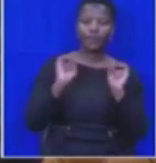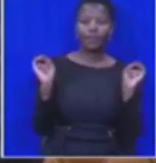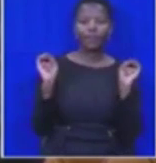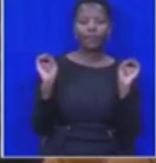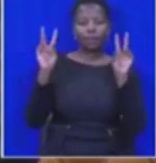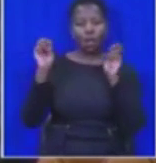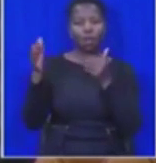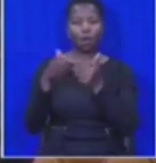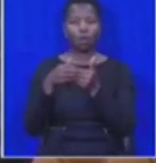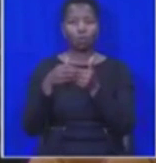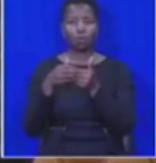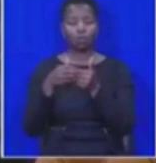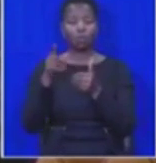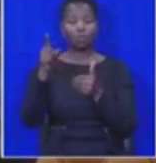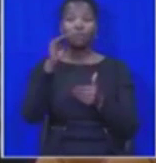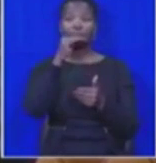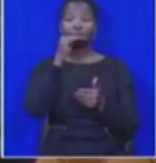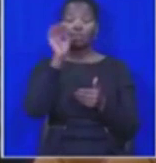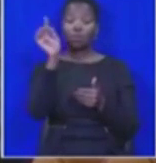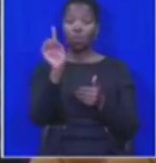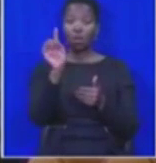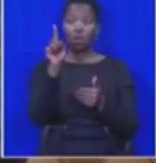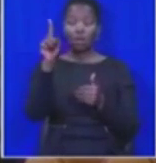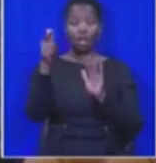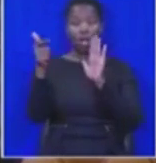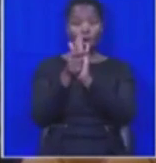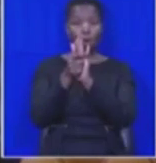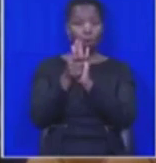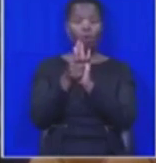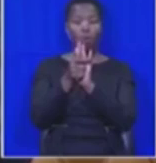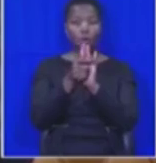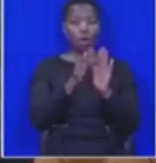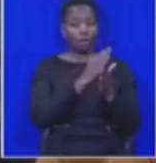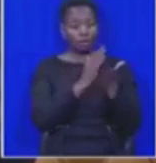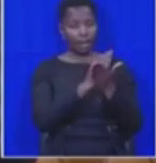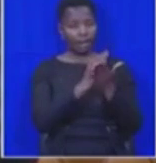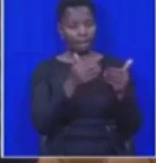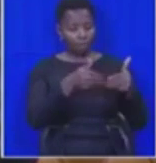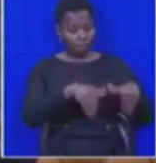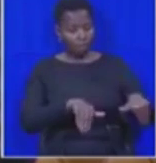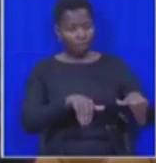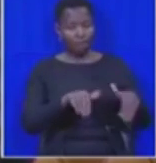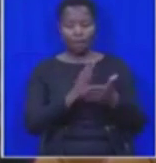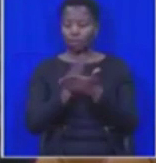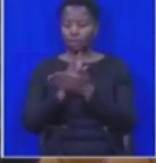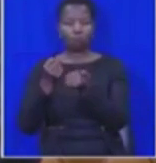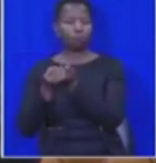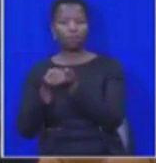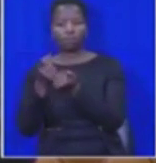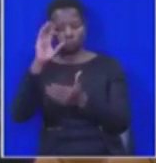quote. This seems to imply that the law is partial to some degree and therefore cannot be